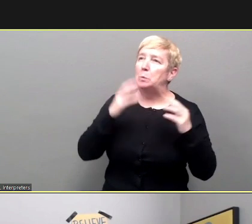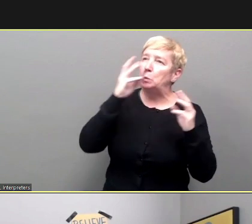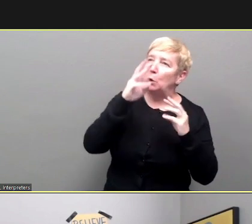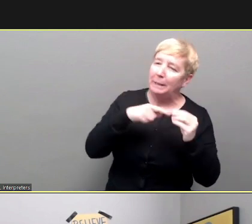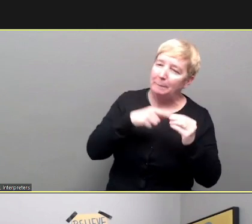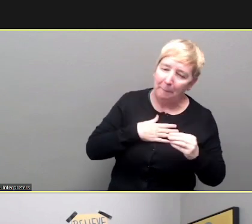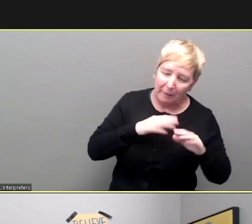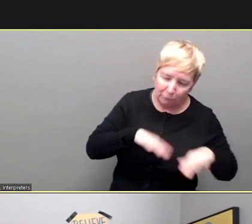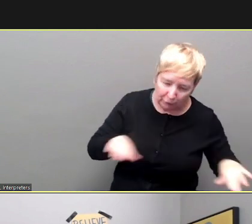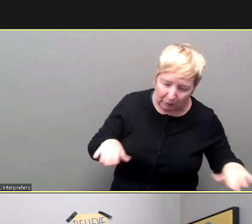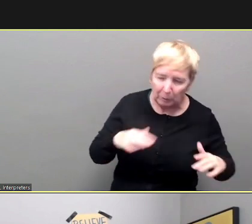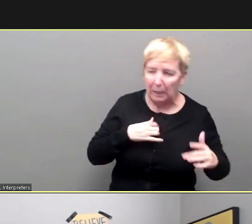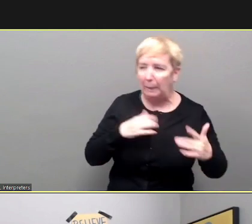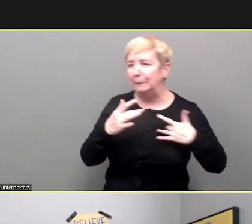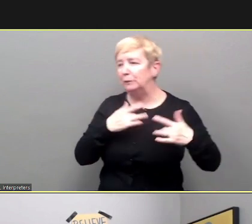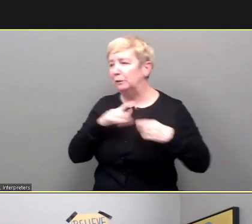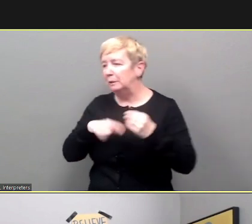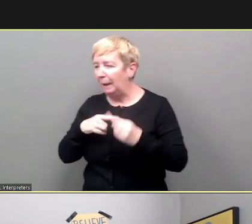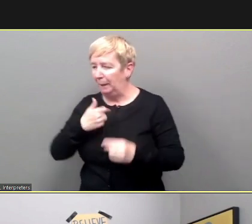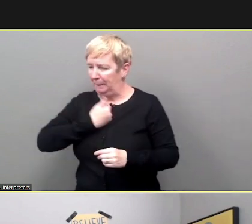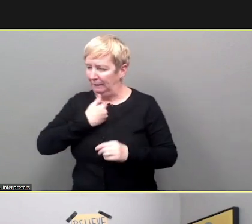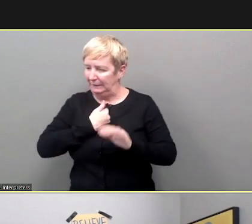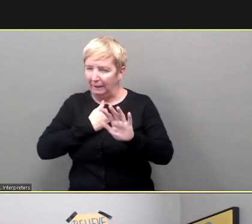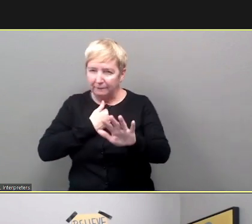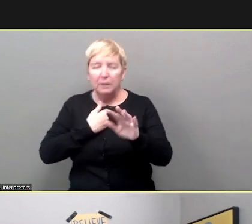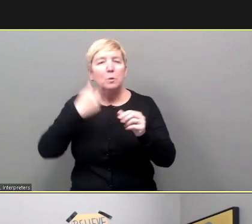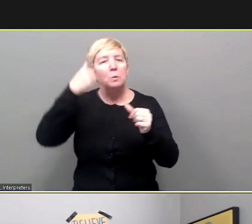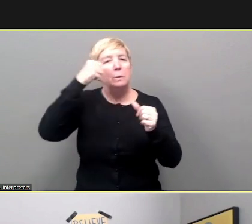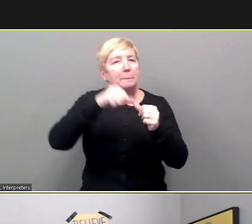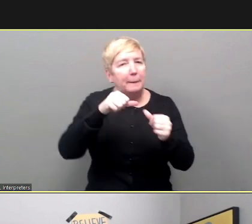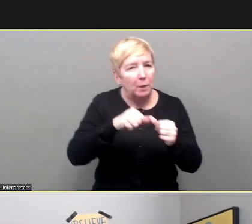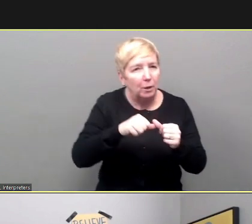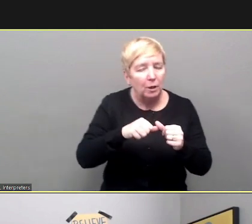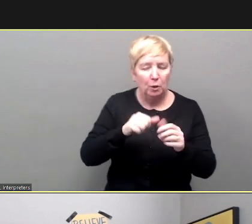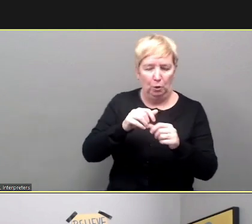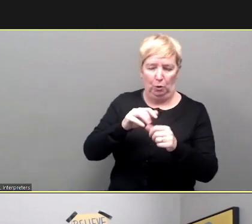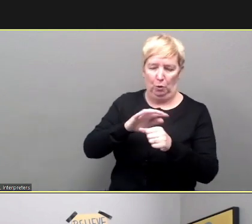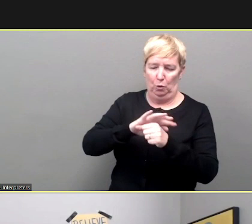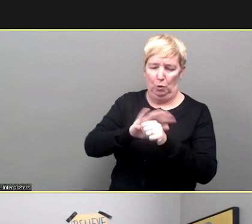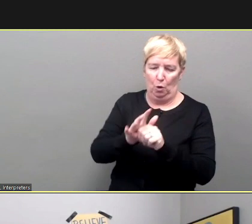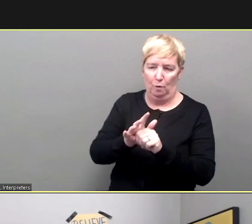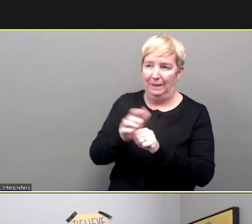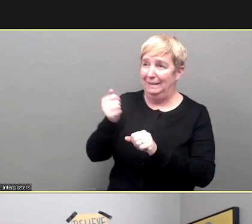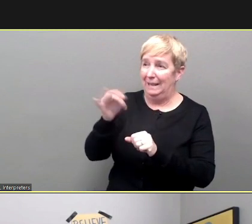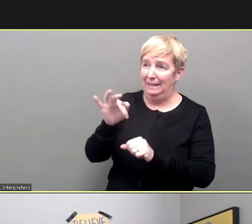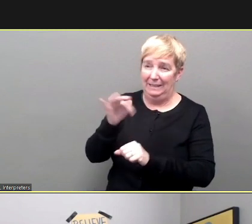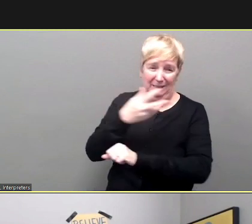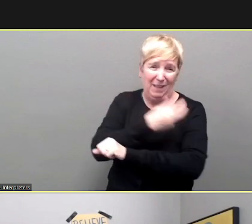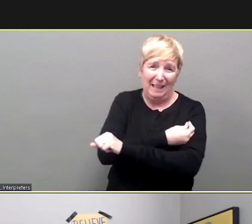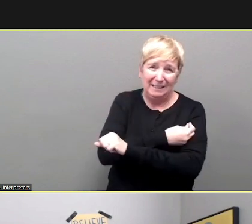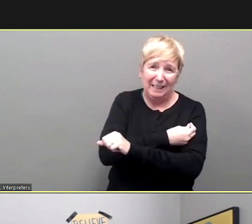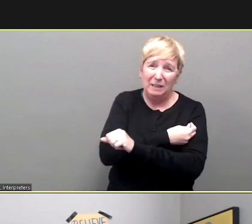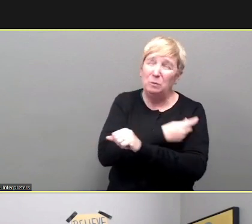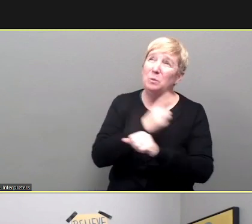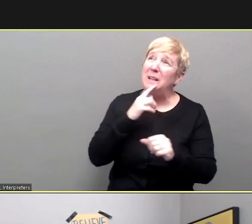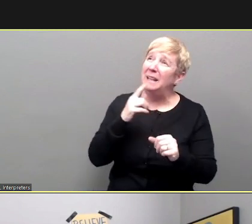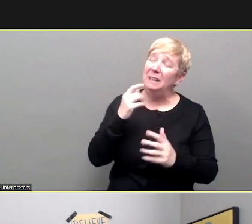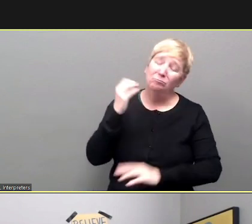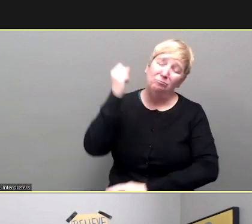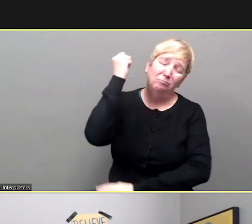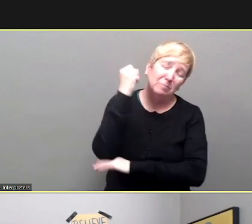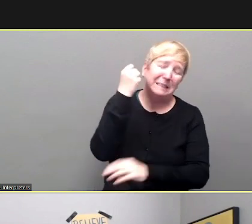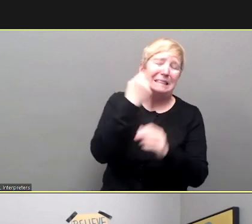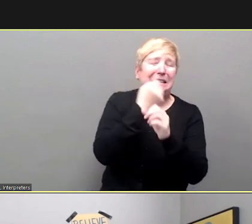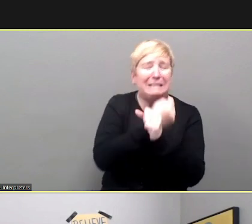even ourselves, just a little reminder that COVID-19 vaccines are amongst the safest in all history.